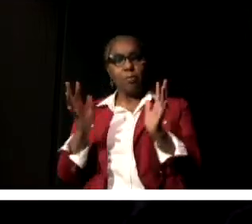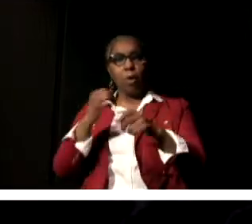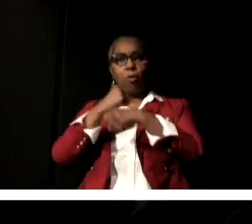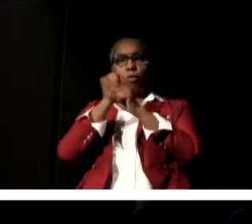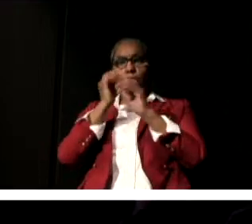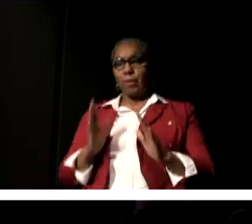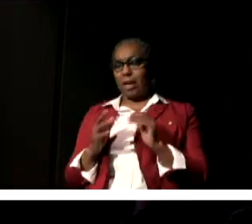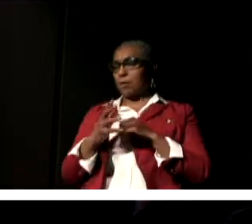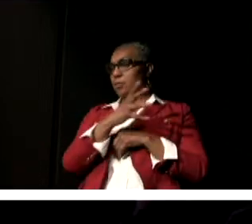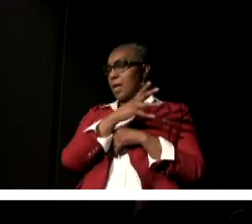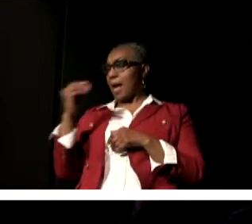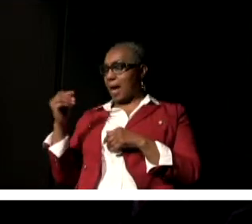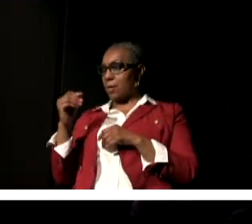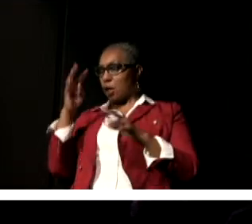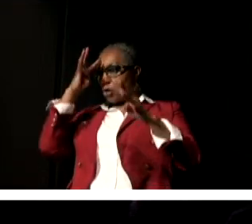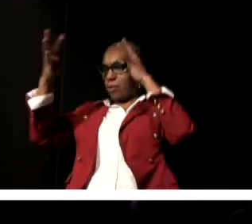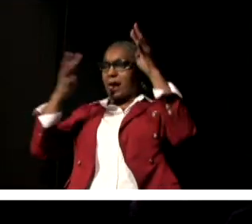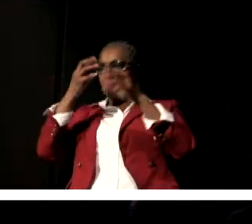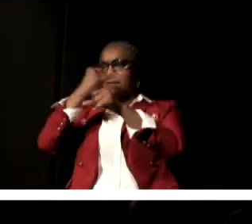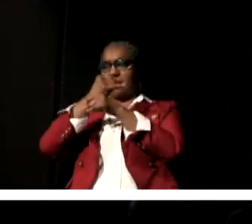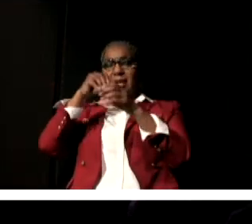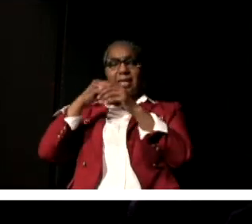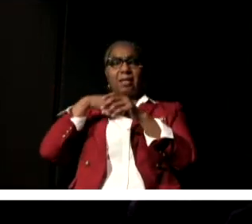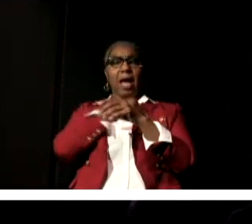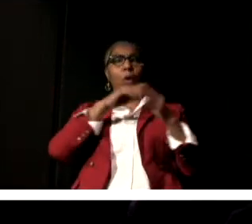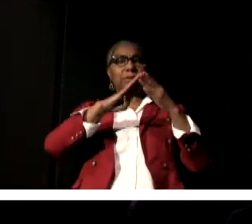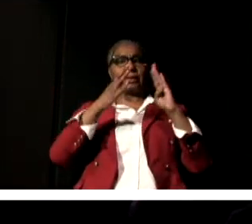and creative institutions right here in our city.